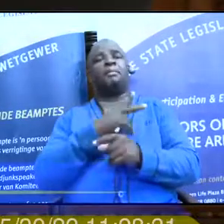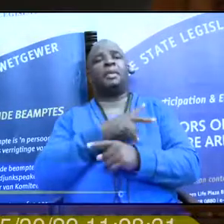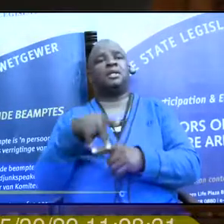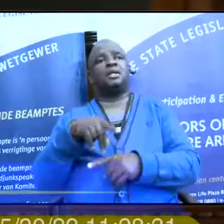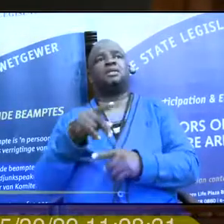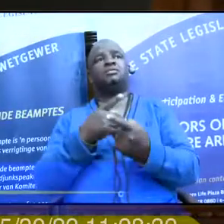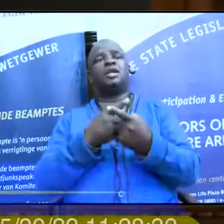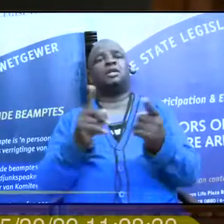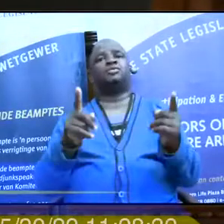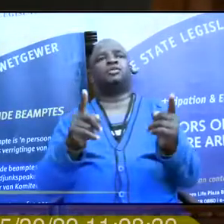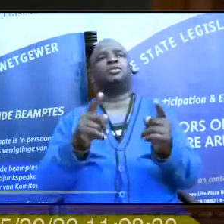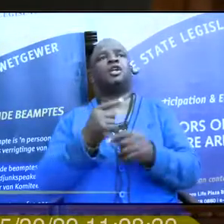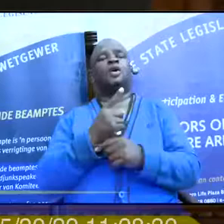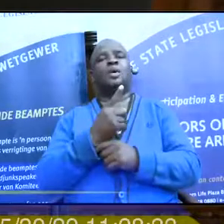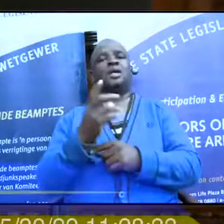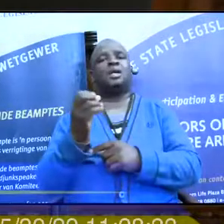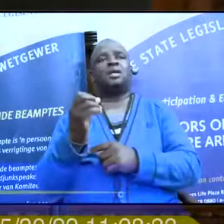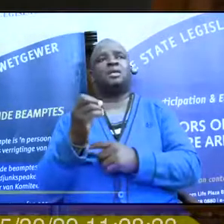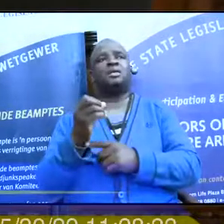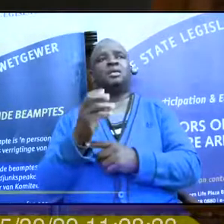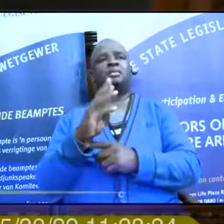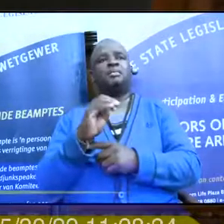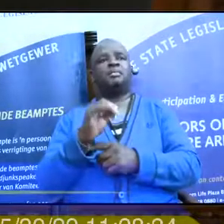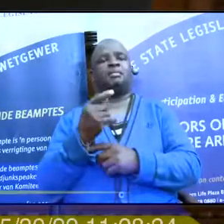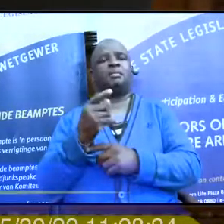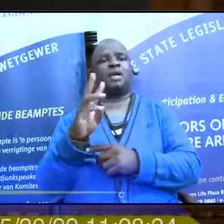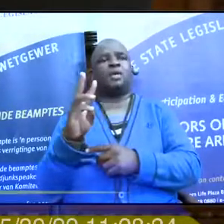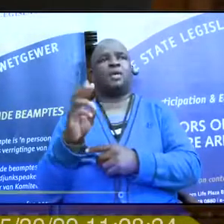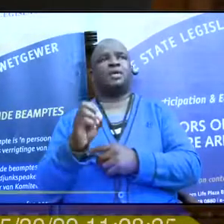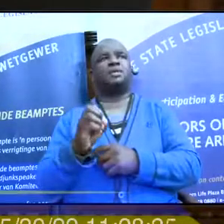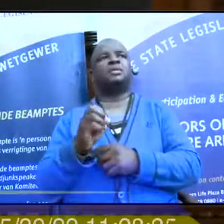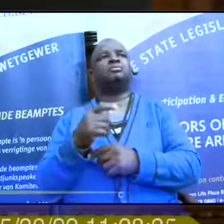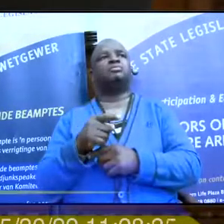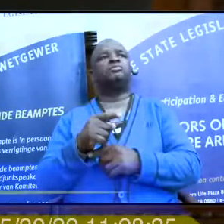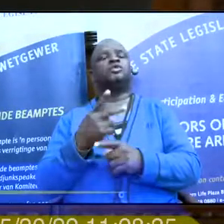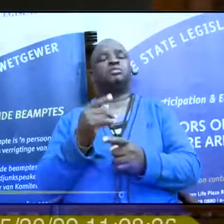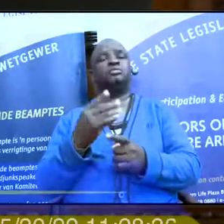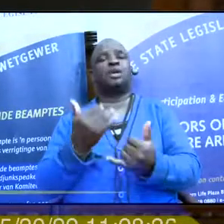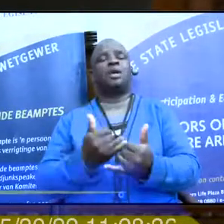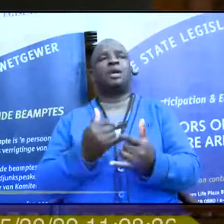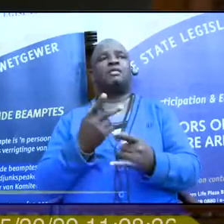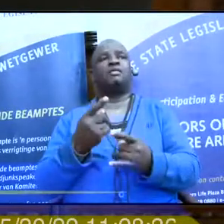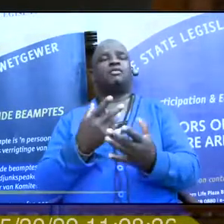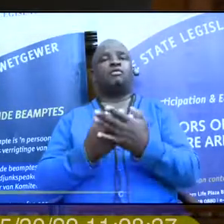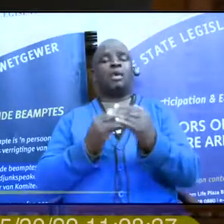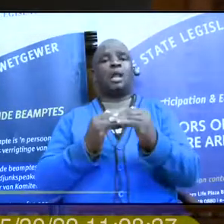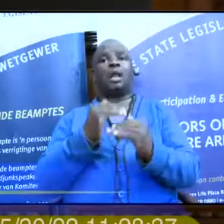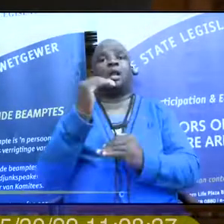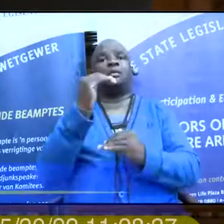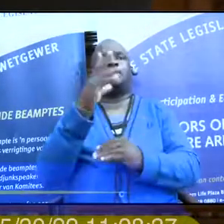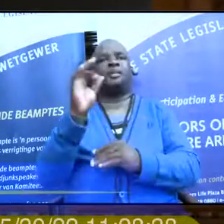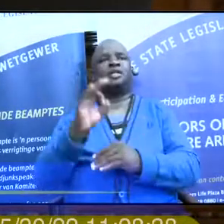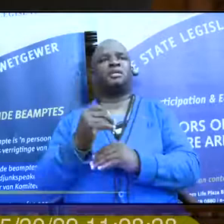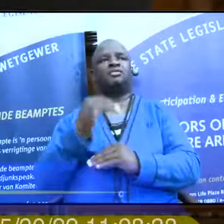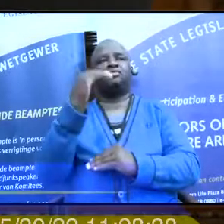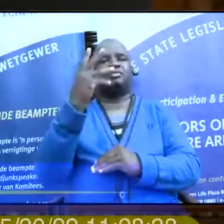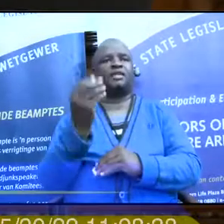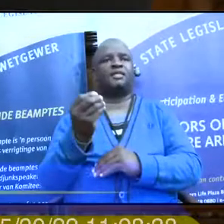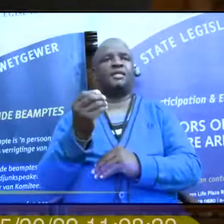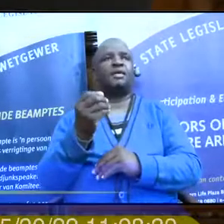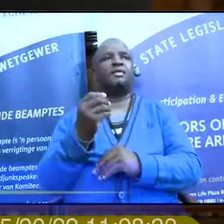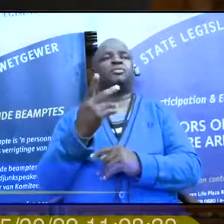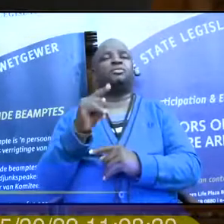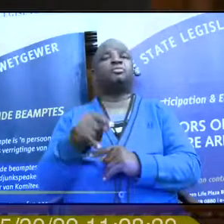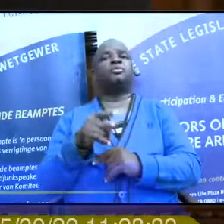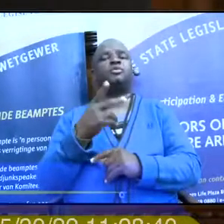generation of the hundred megawatts so the registration threshold has increased the amendments to the electricity